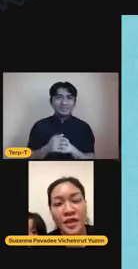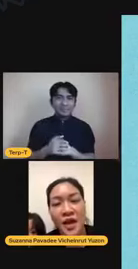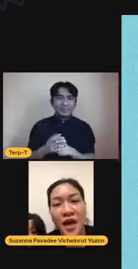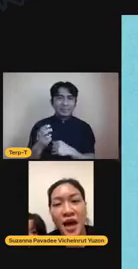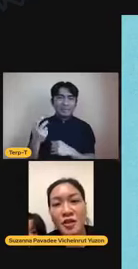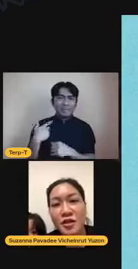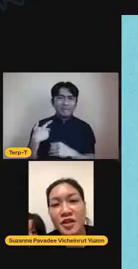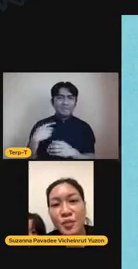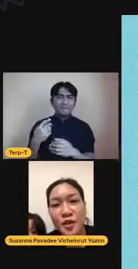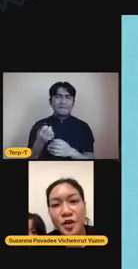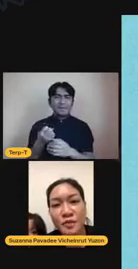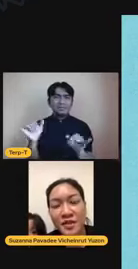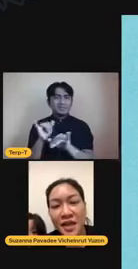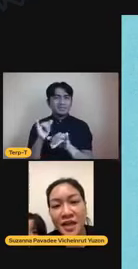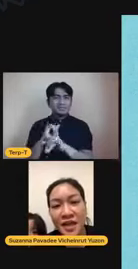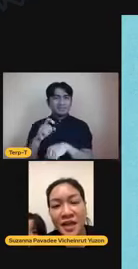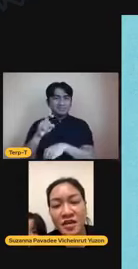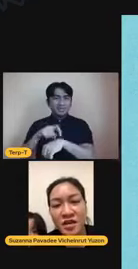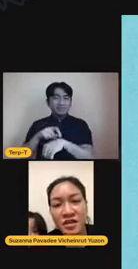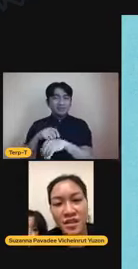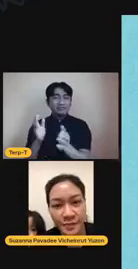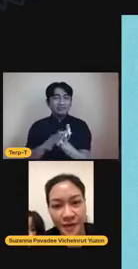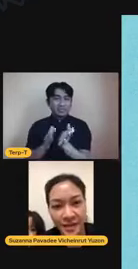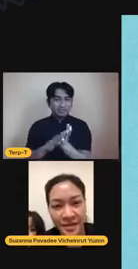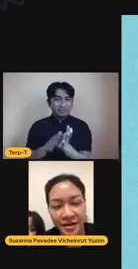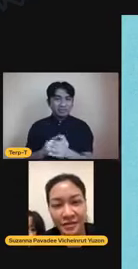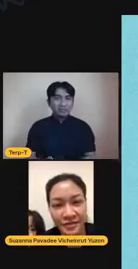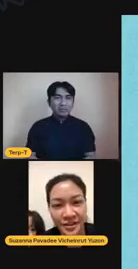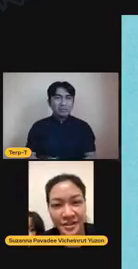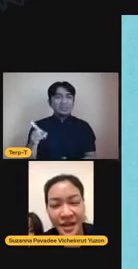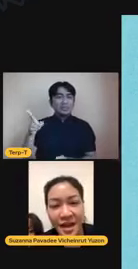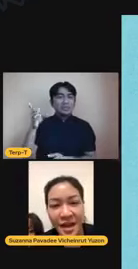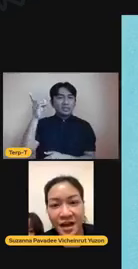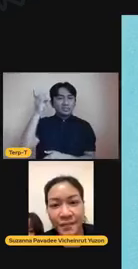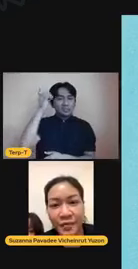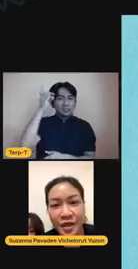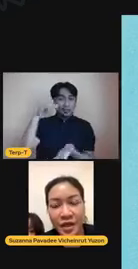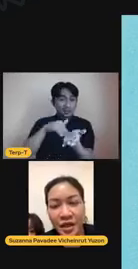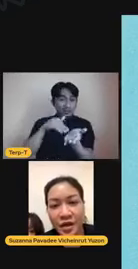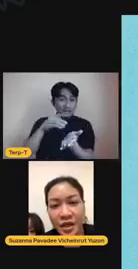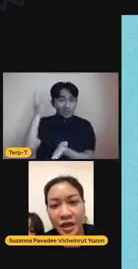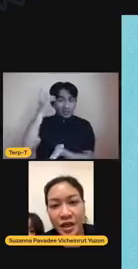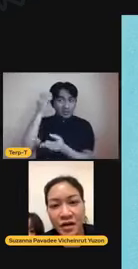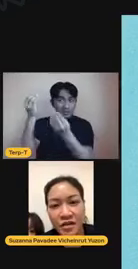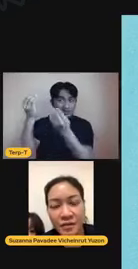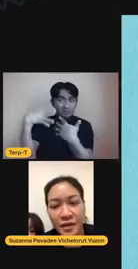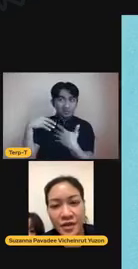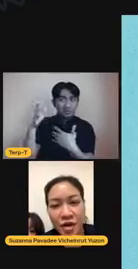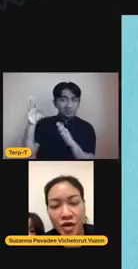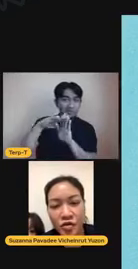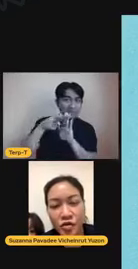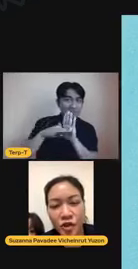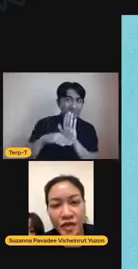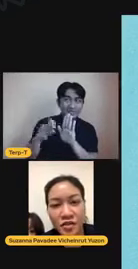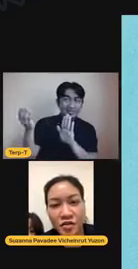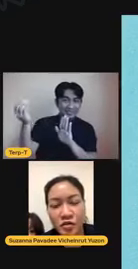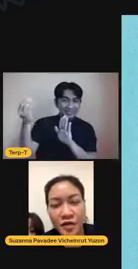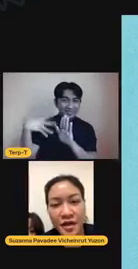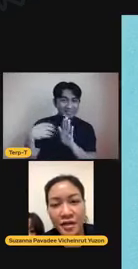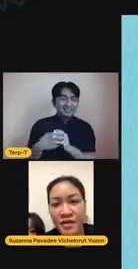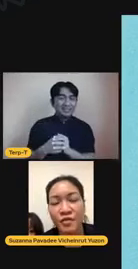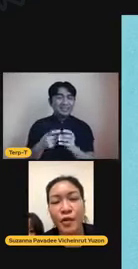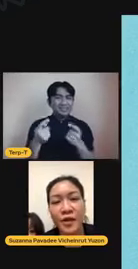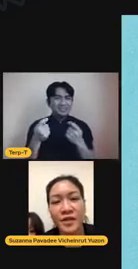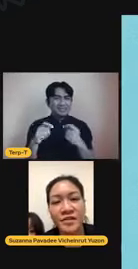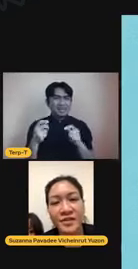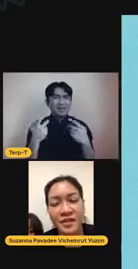school age. Actually, this picture was taken in Dr. De Melanta's office, and Dr. De Melanta also tries to